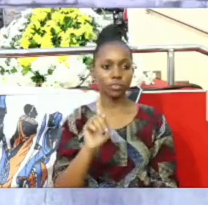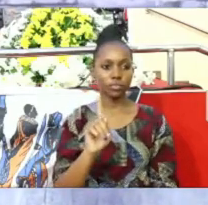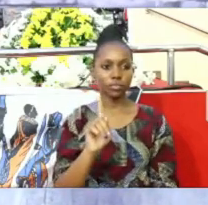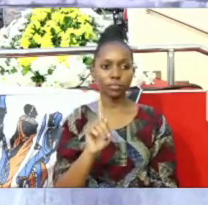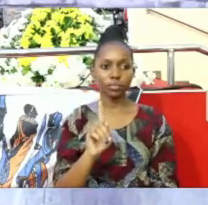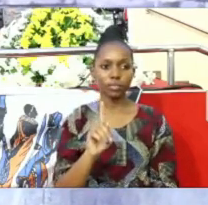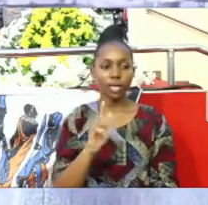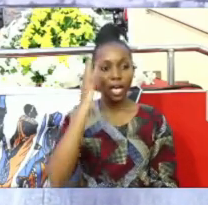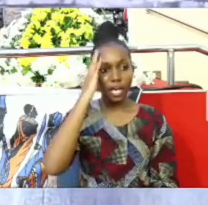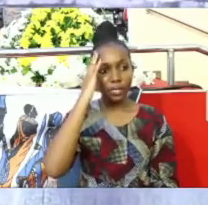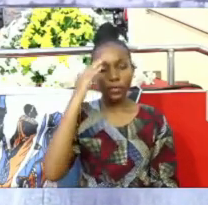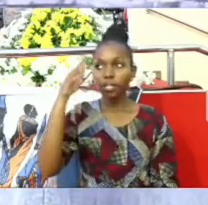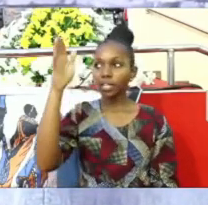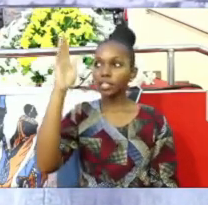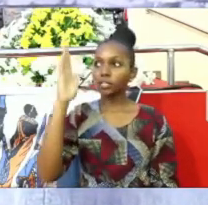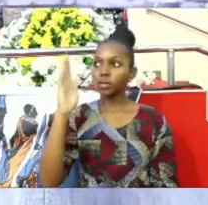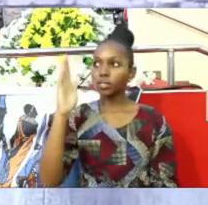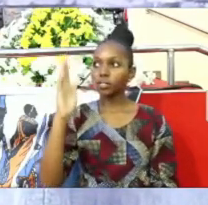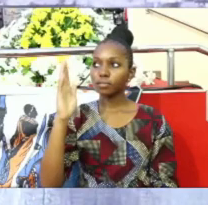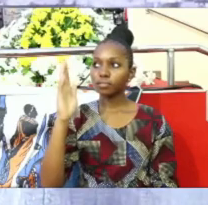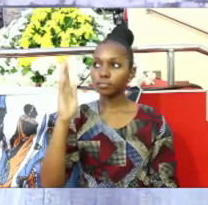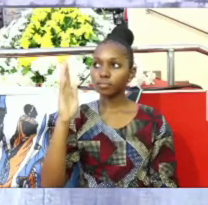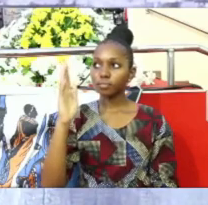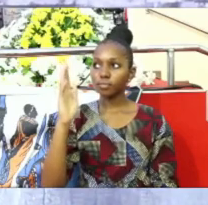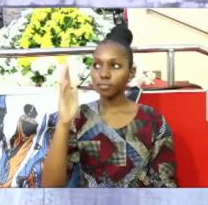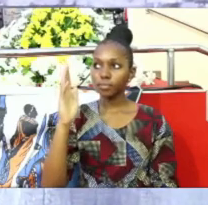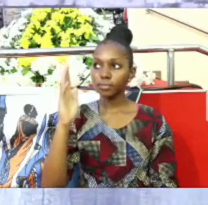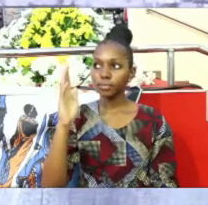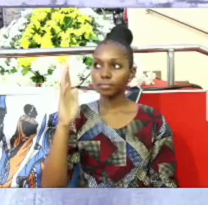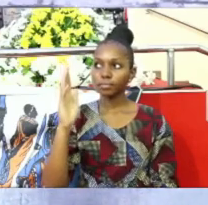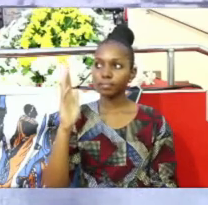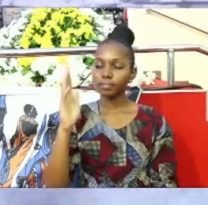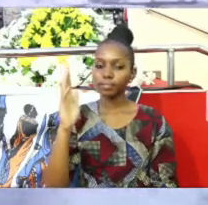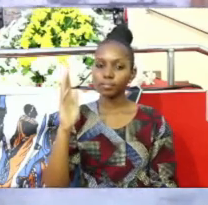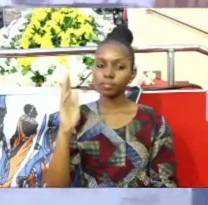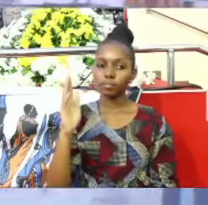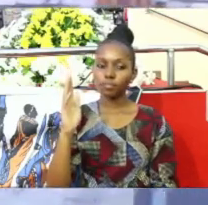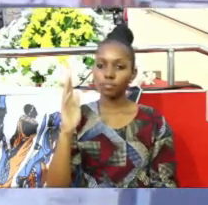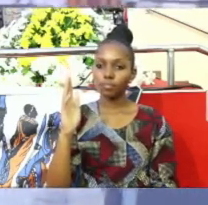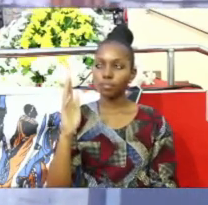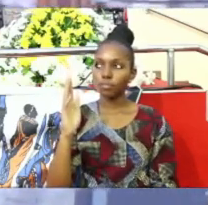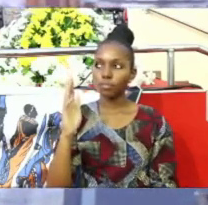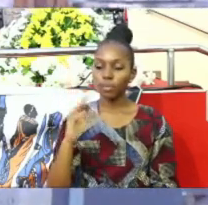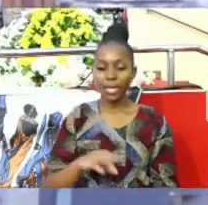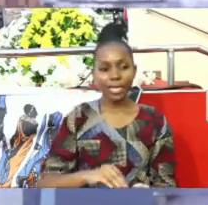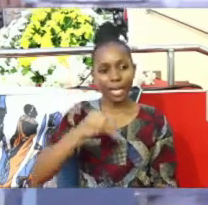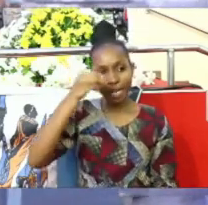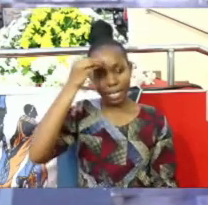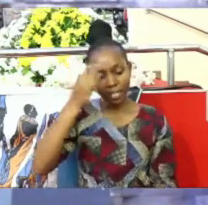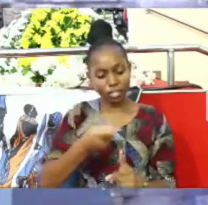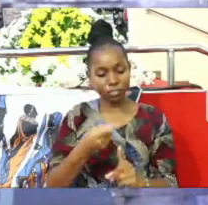Mungu. And I wrote some of the things that I wanted from that book. Na nikaandika vitu kadhaa ambavyo nilitaka kutoka kwa kitabu kile. And I put